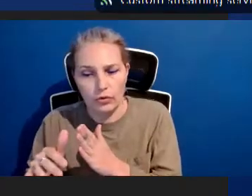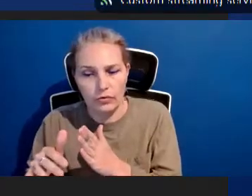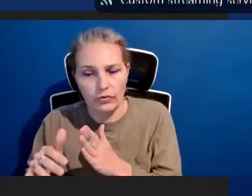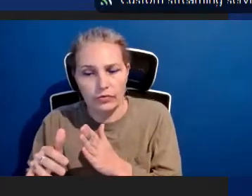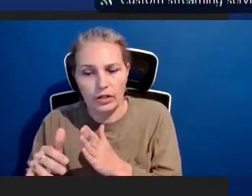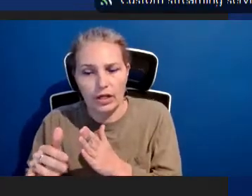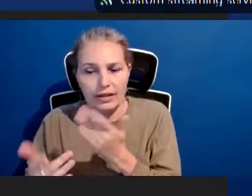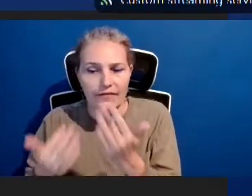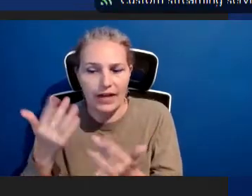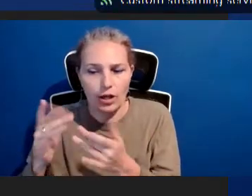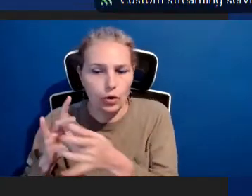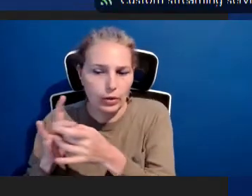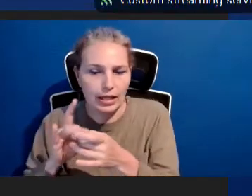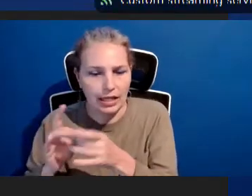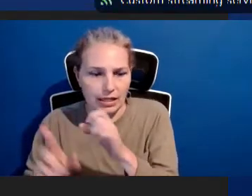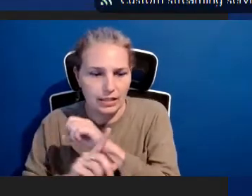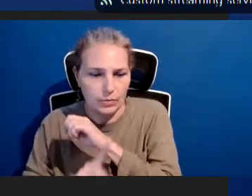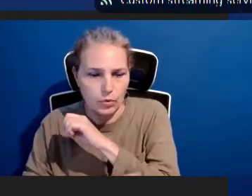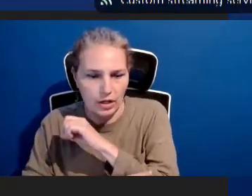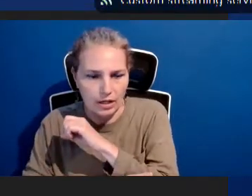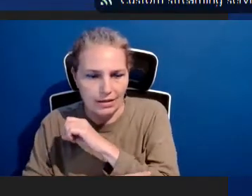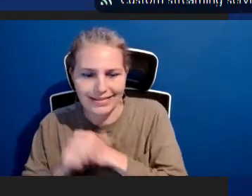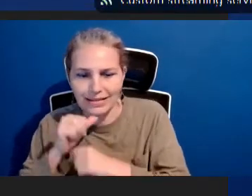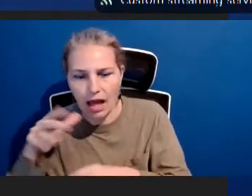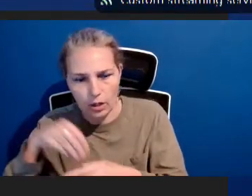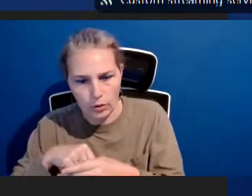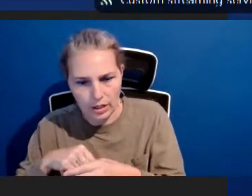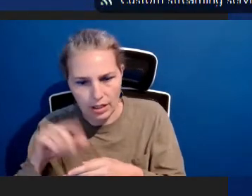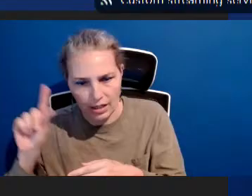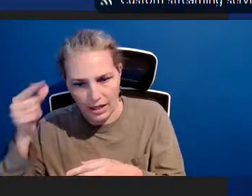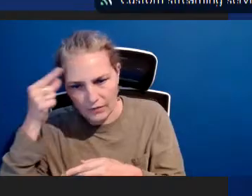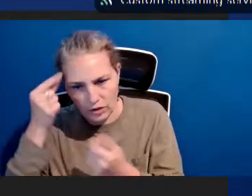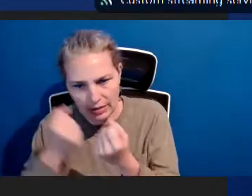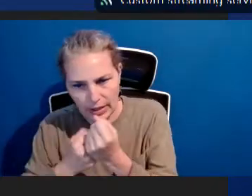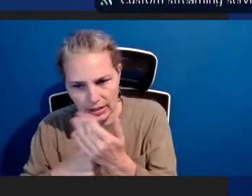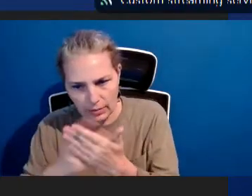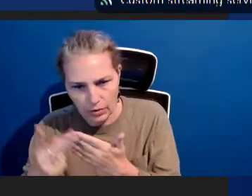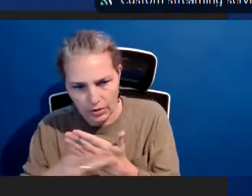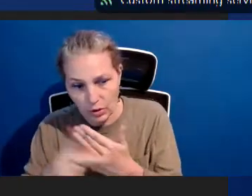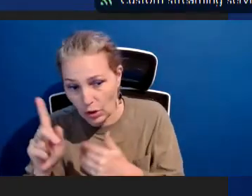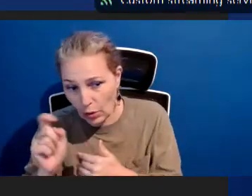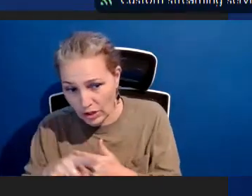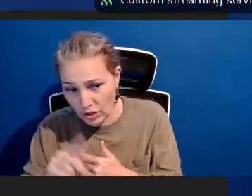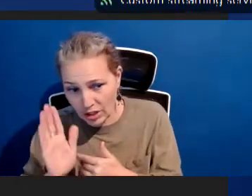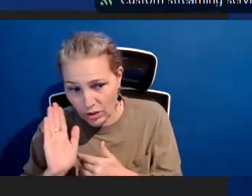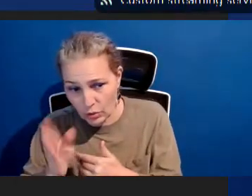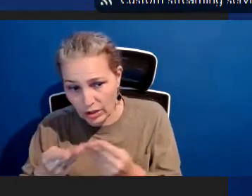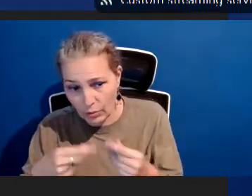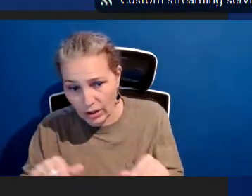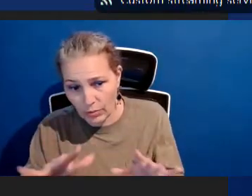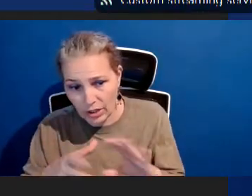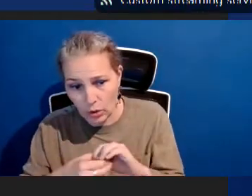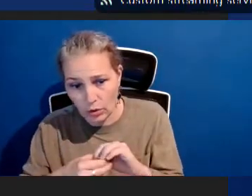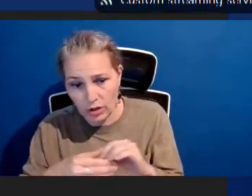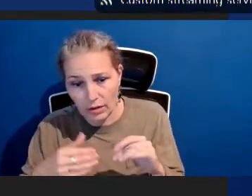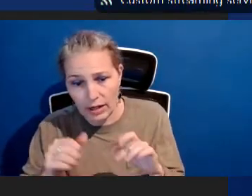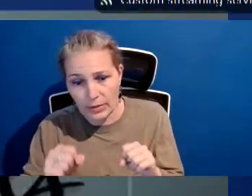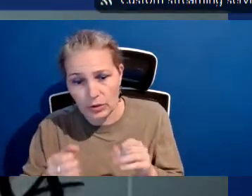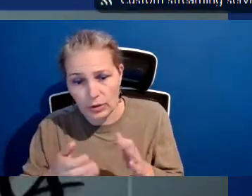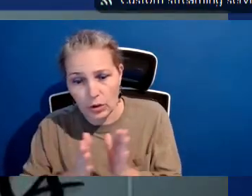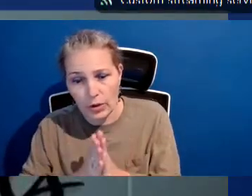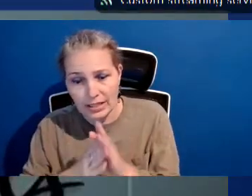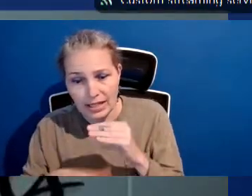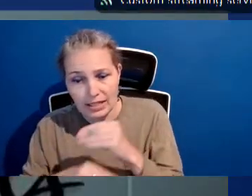extensions to complete fire-related debris removal that were not included as part of the Army Corps removal? Great,